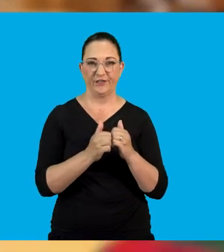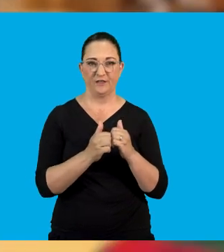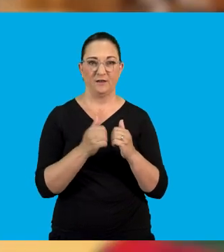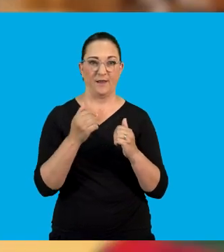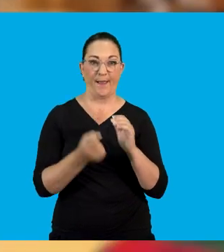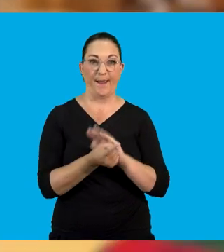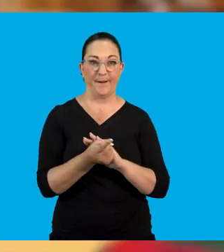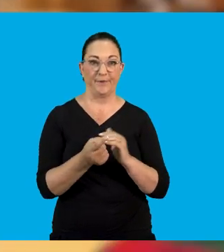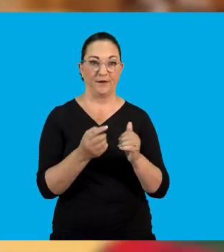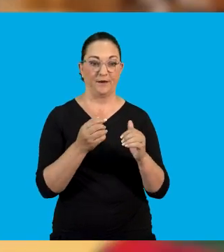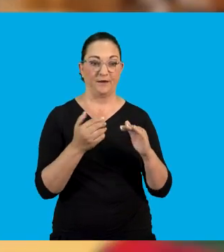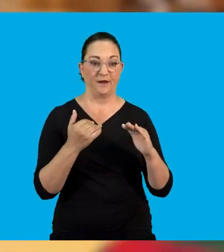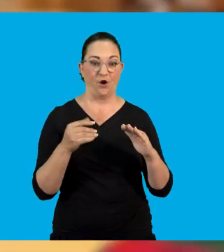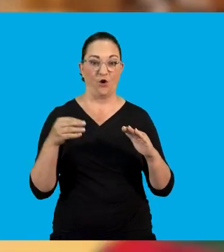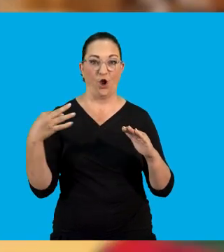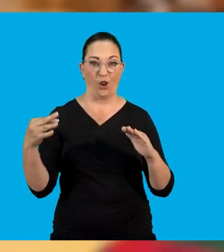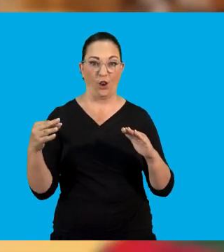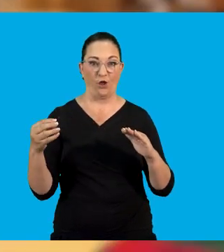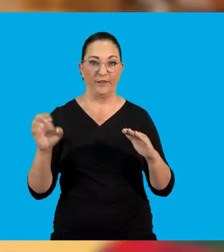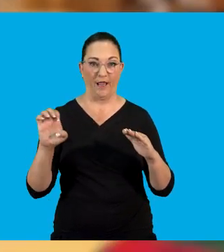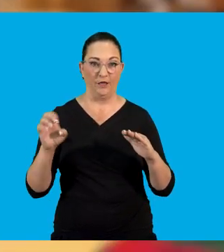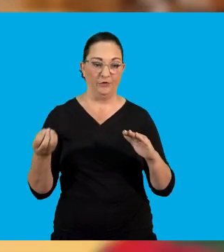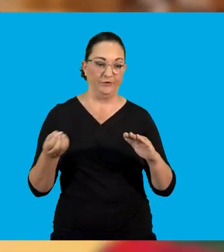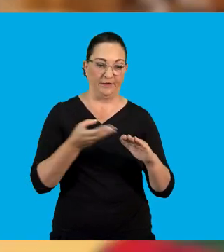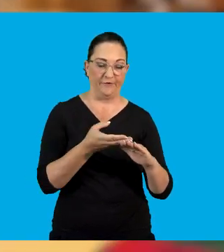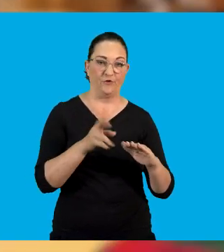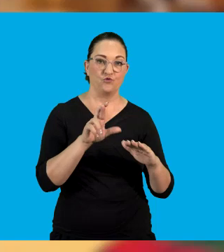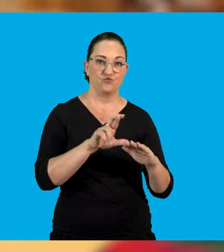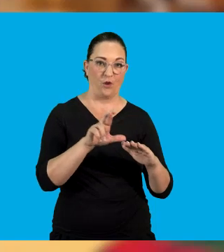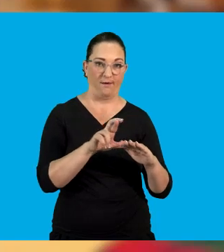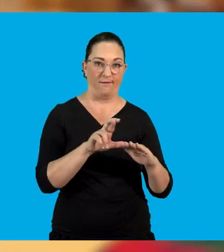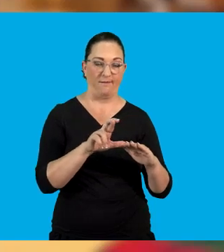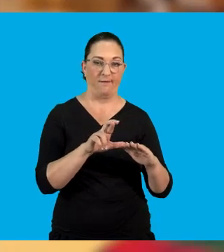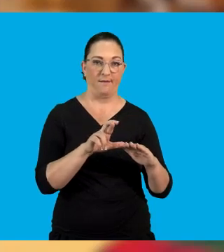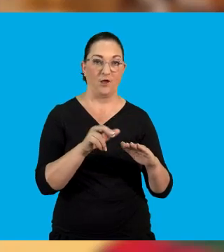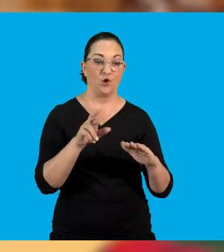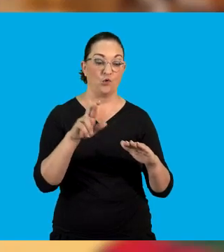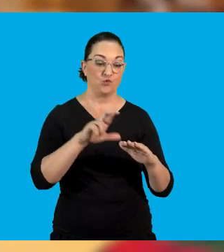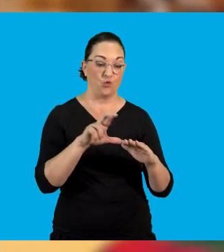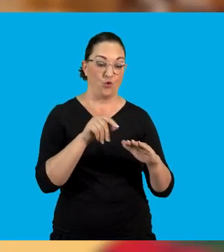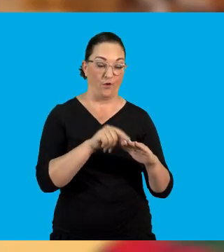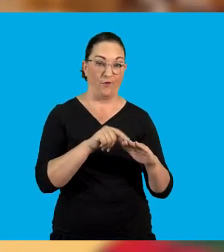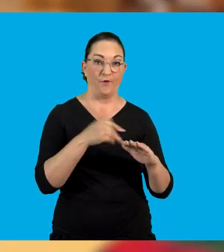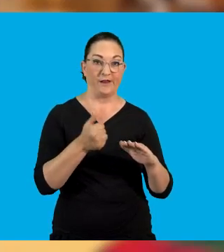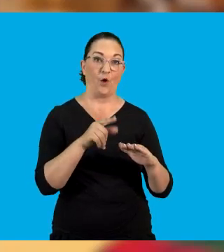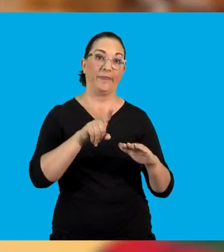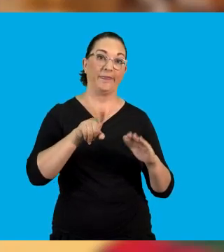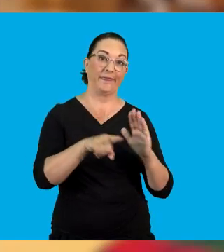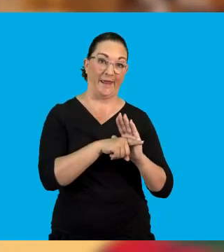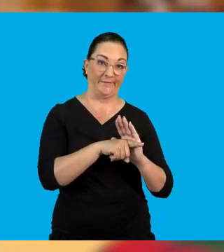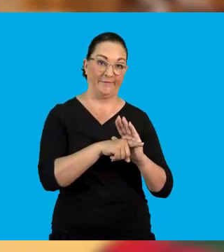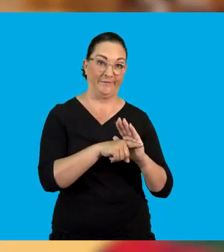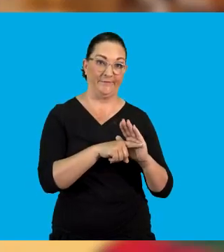friction. And during that friction, the cloth is going to transfer its electrons to the ruler. And because of that, the ruler will then